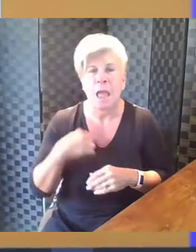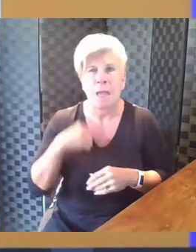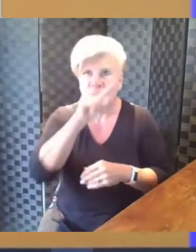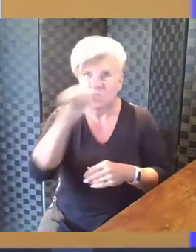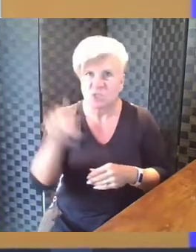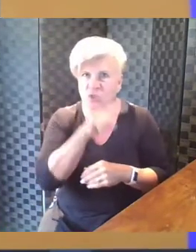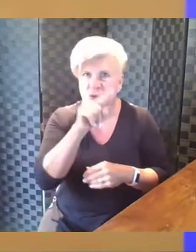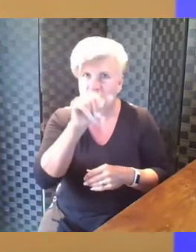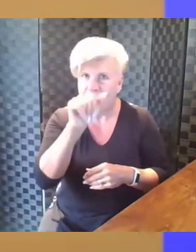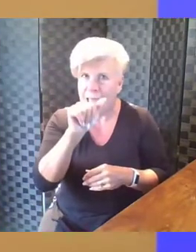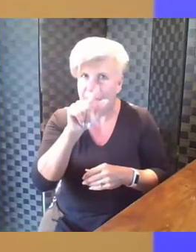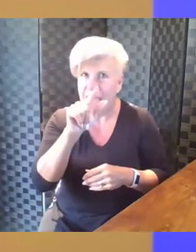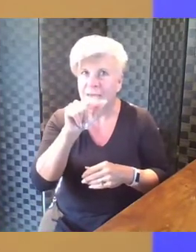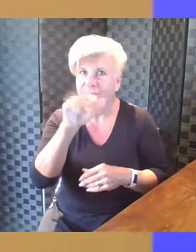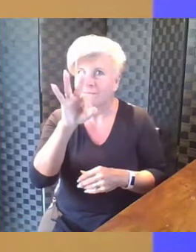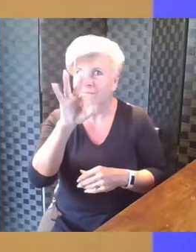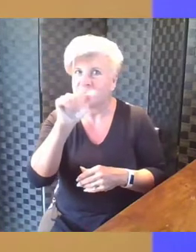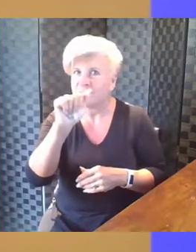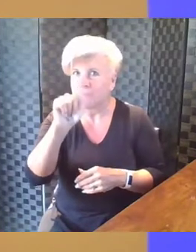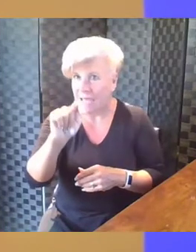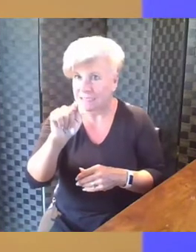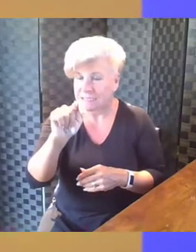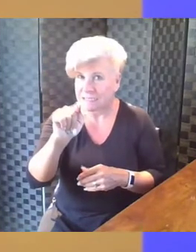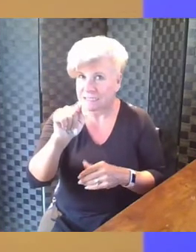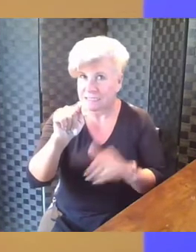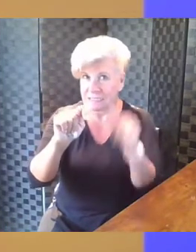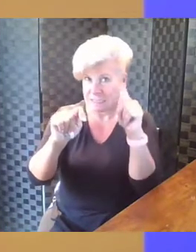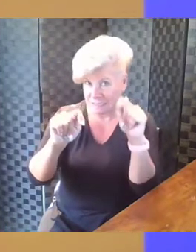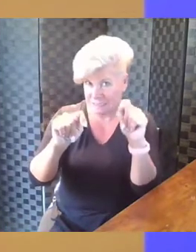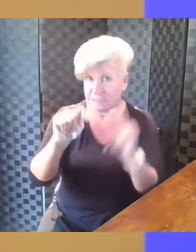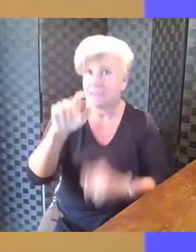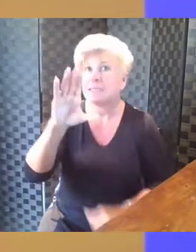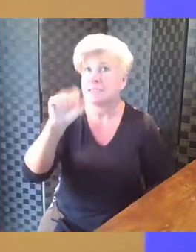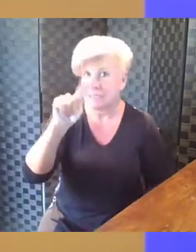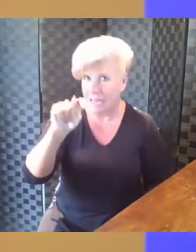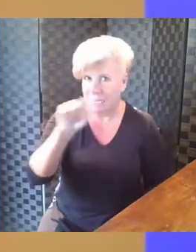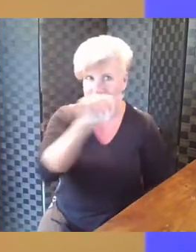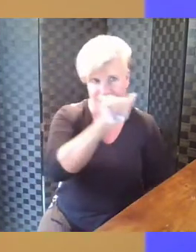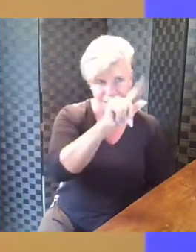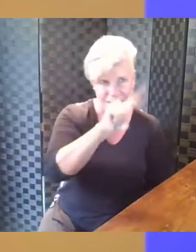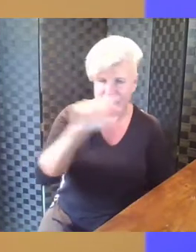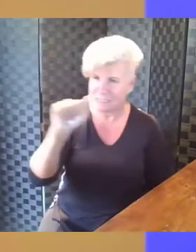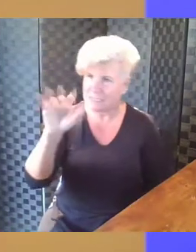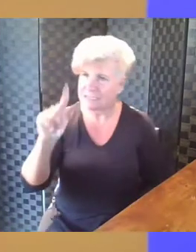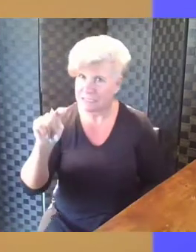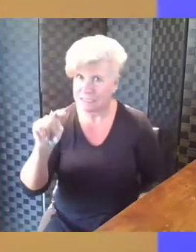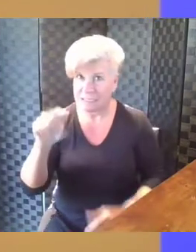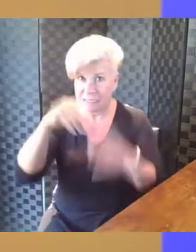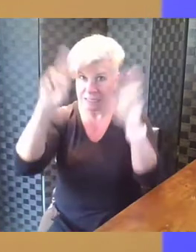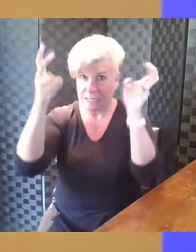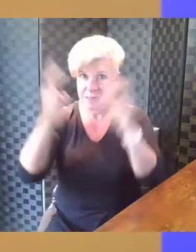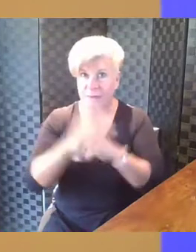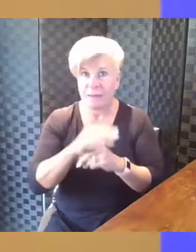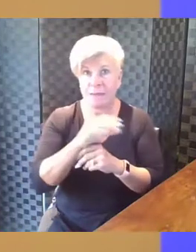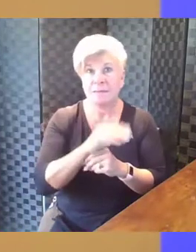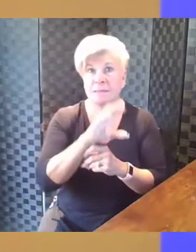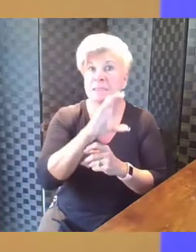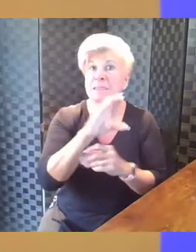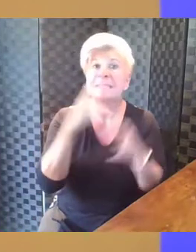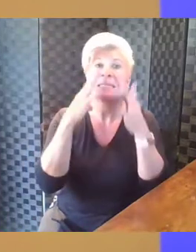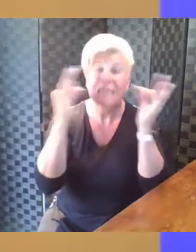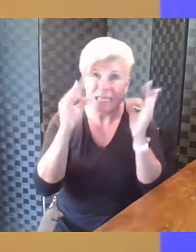my rhyming words. So here's fat and cat. And that was the title, but they put fat and cat in the poem